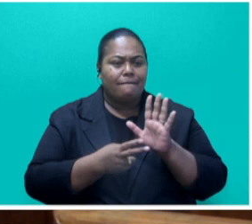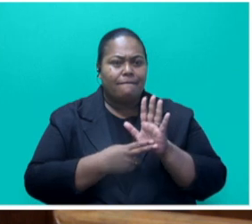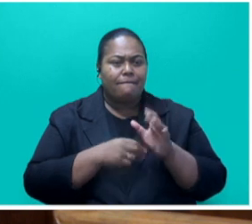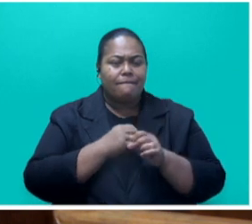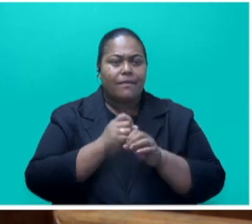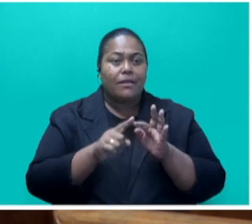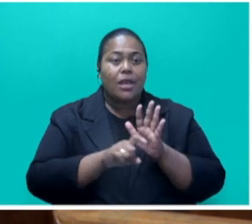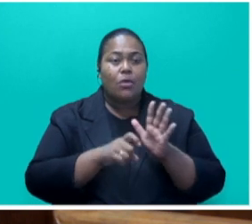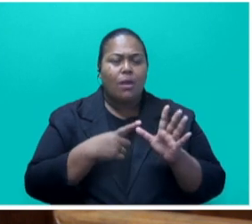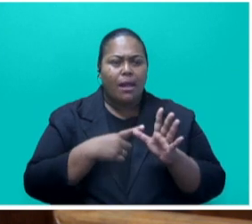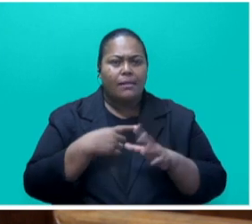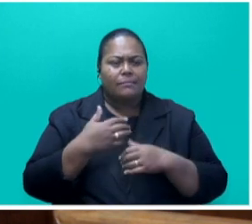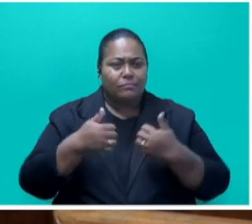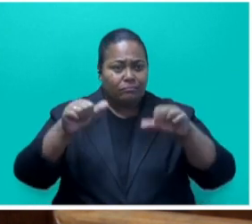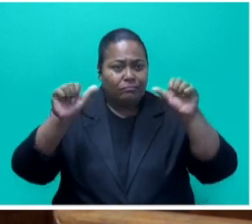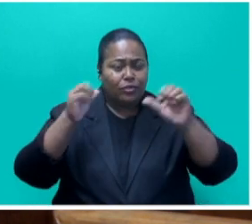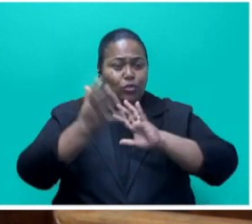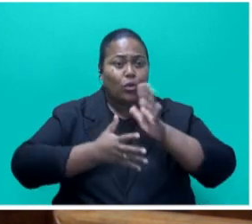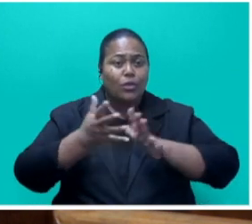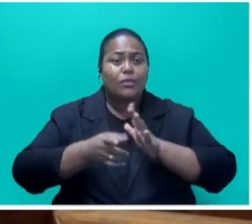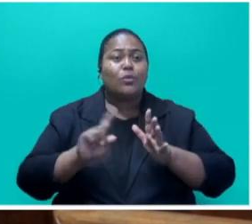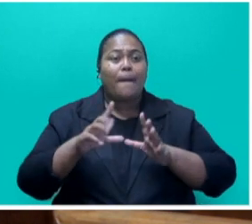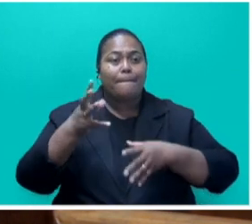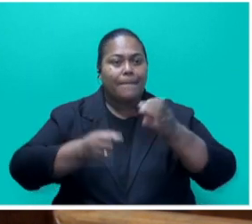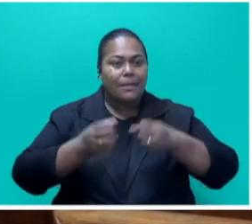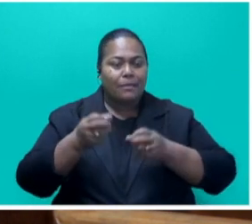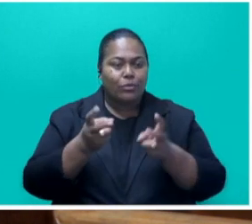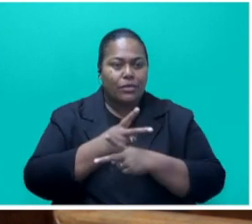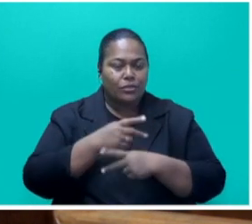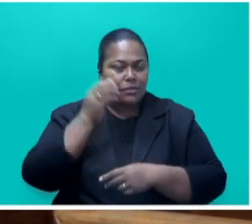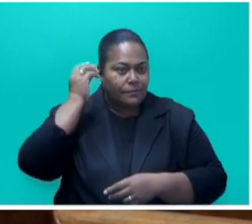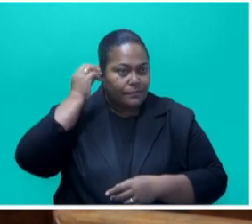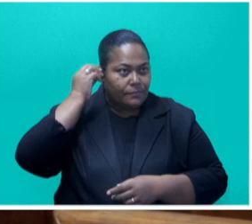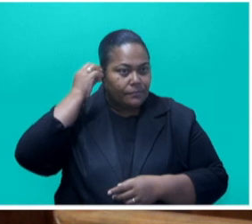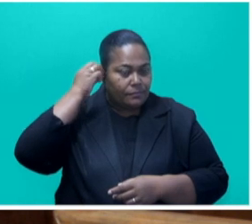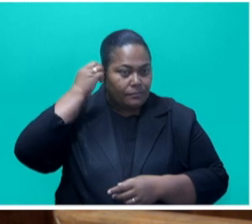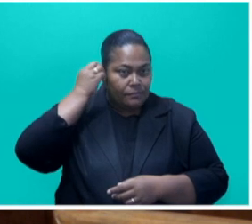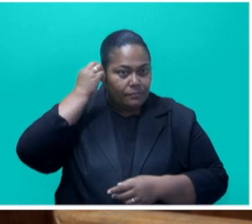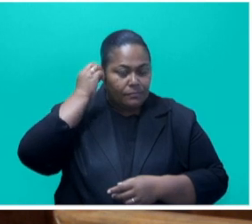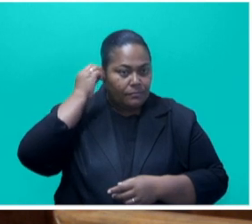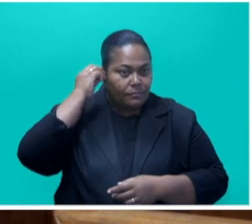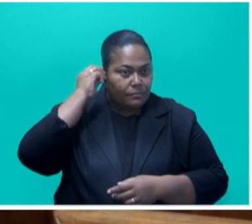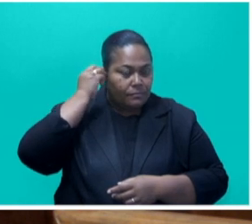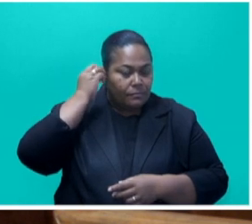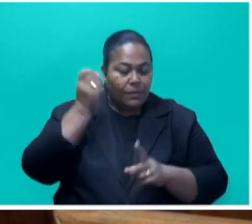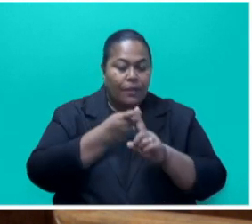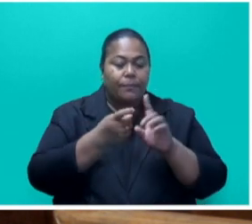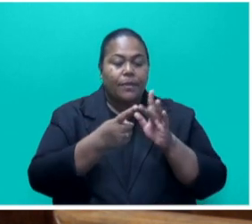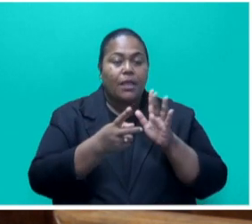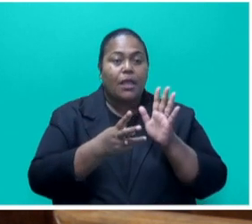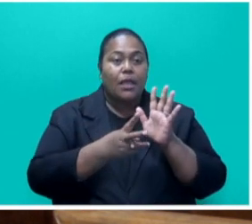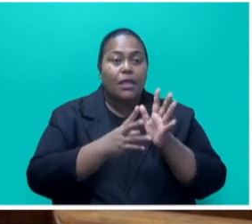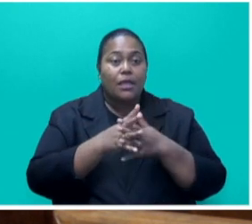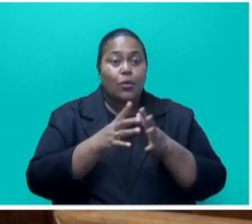milk production, and Esprit, which is to do with kiwi fruit. And for a small island, for